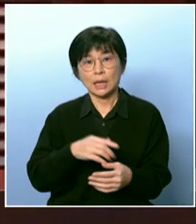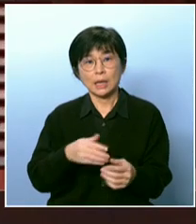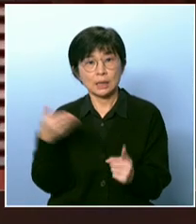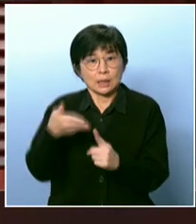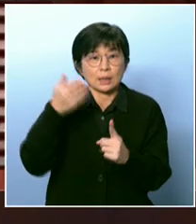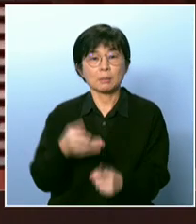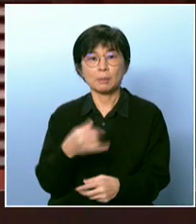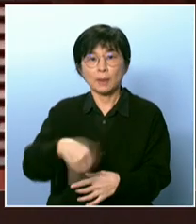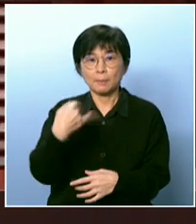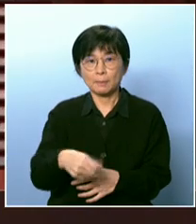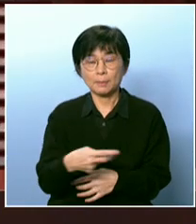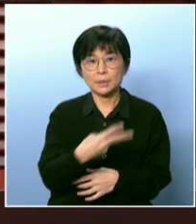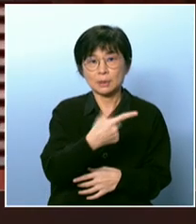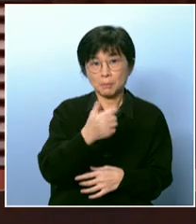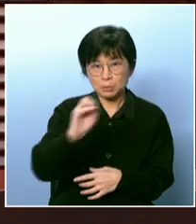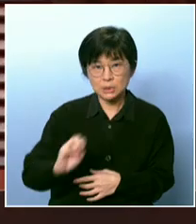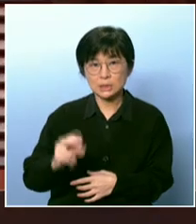part,